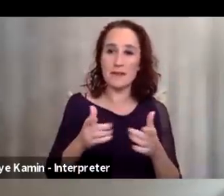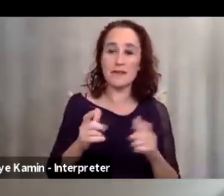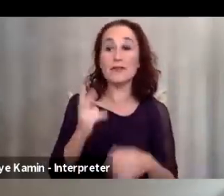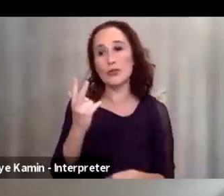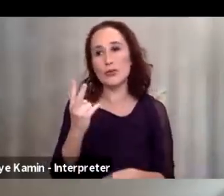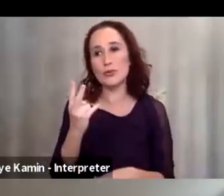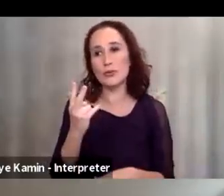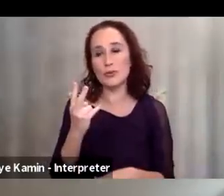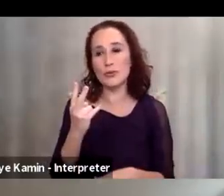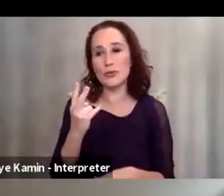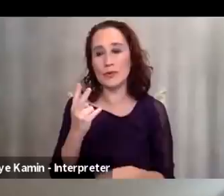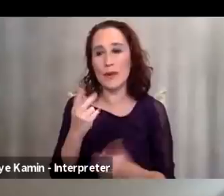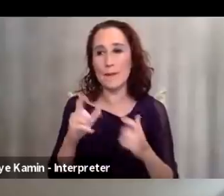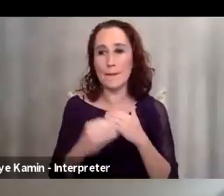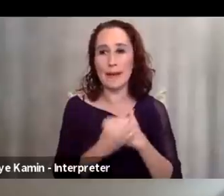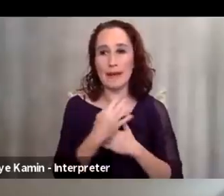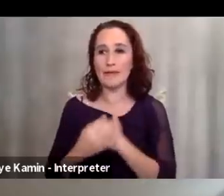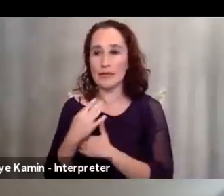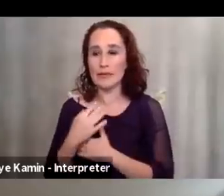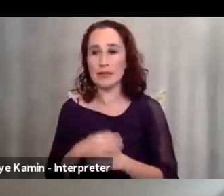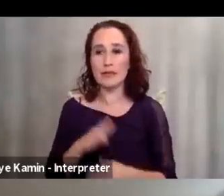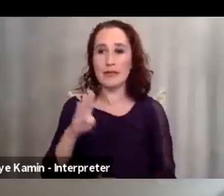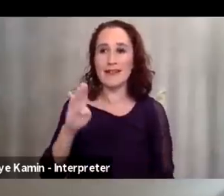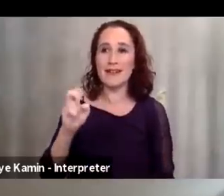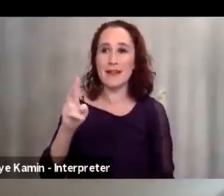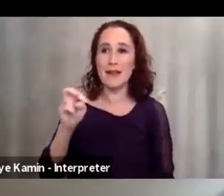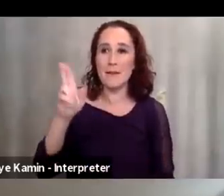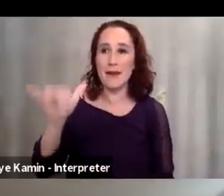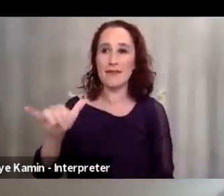two major influence on me. Beverly Cleary,